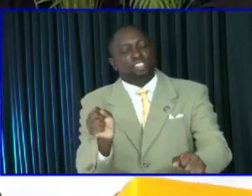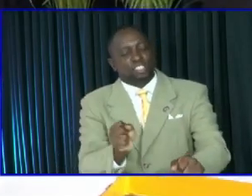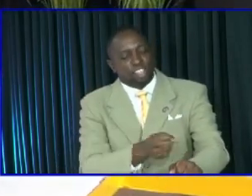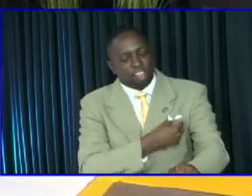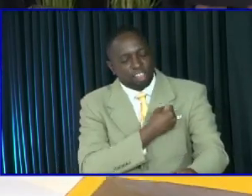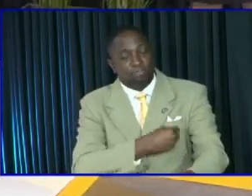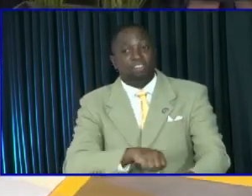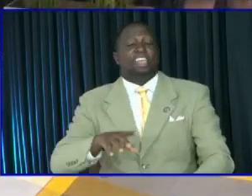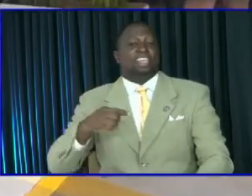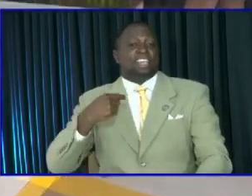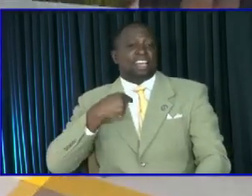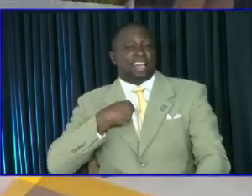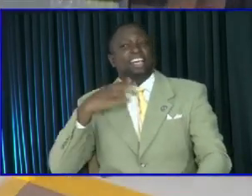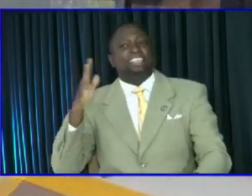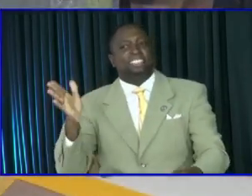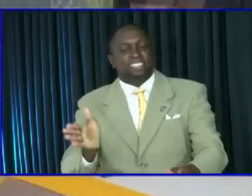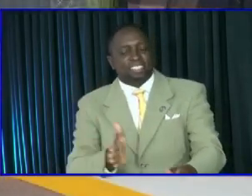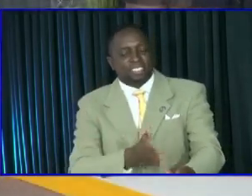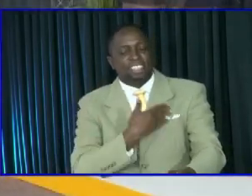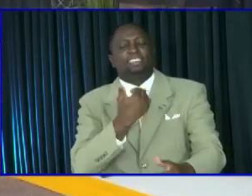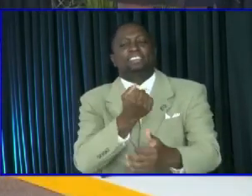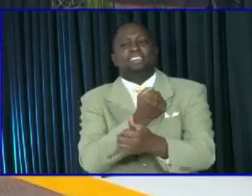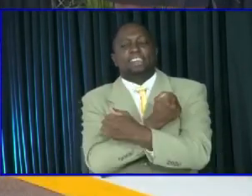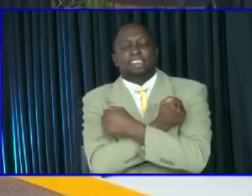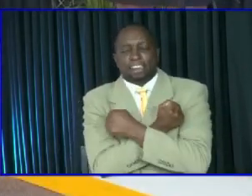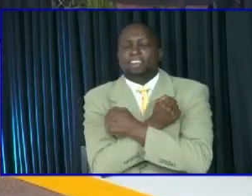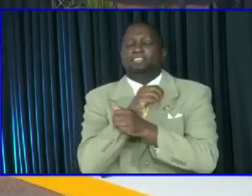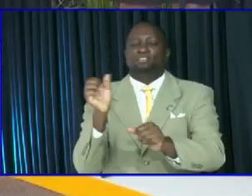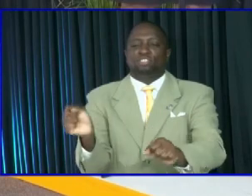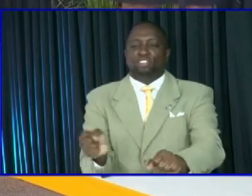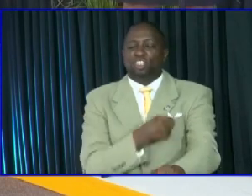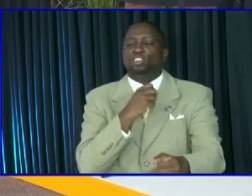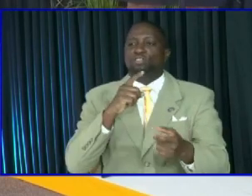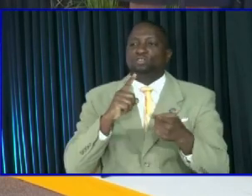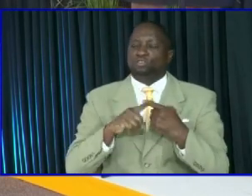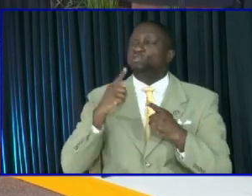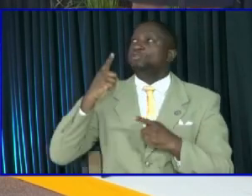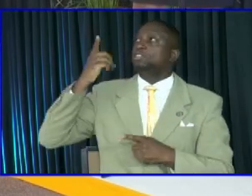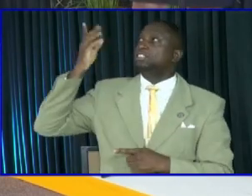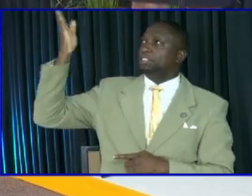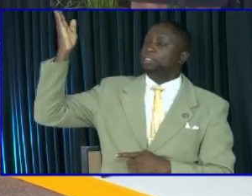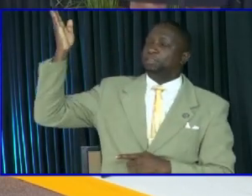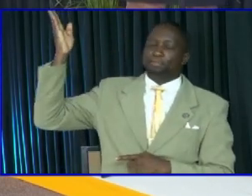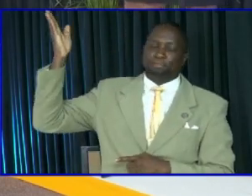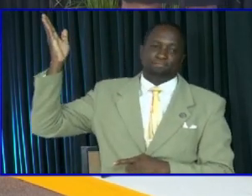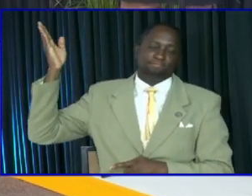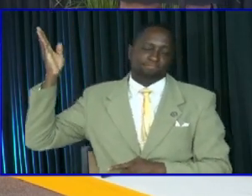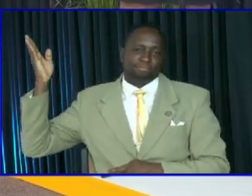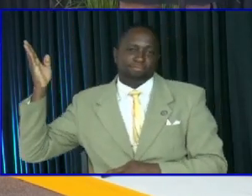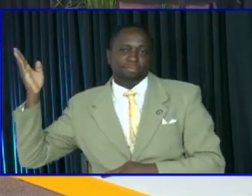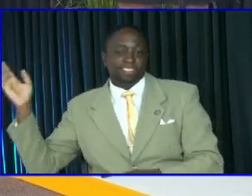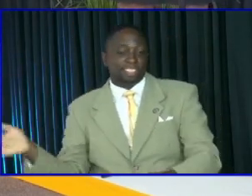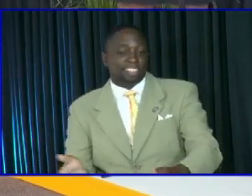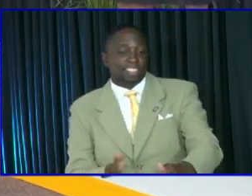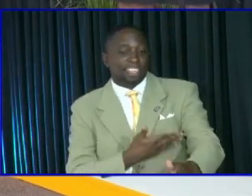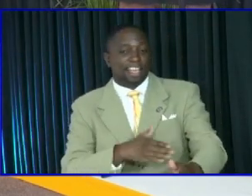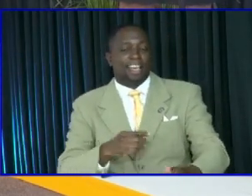song. I sing out a love song to Him. Singing I.